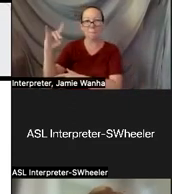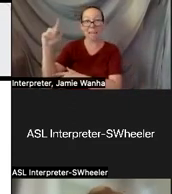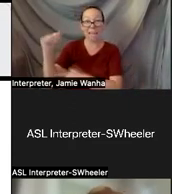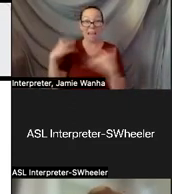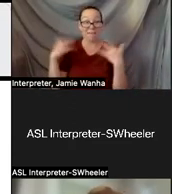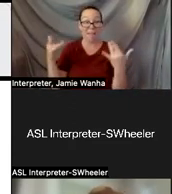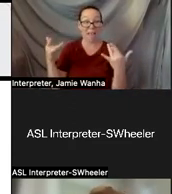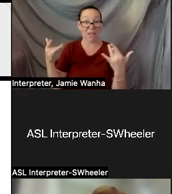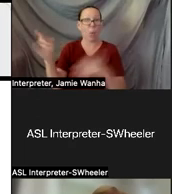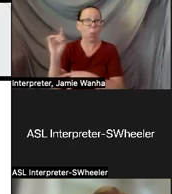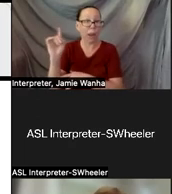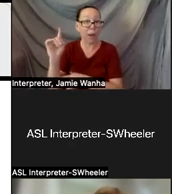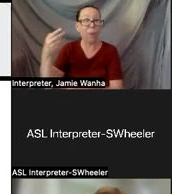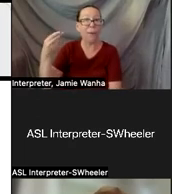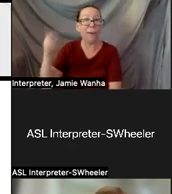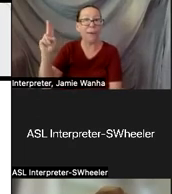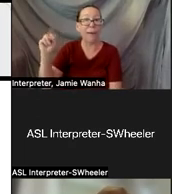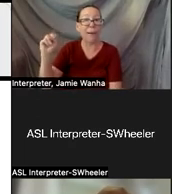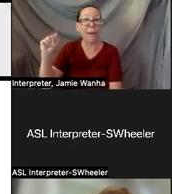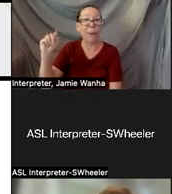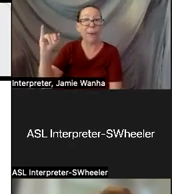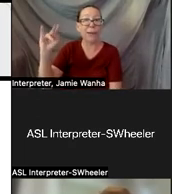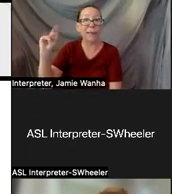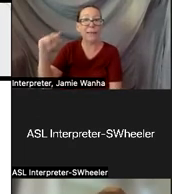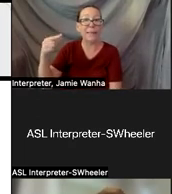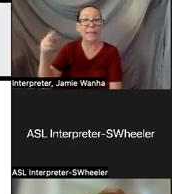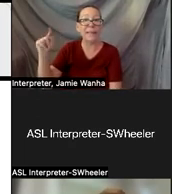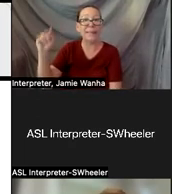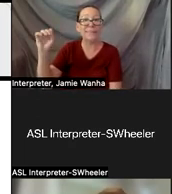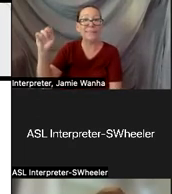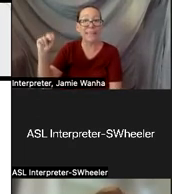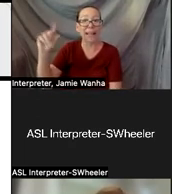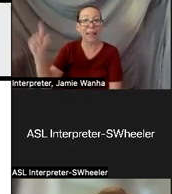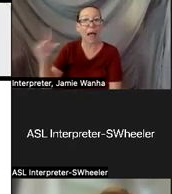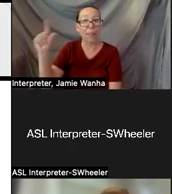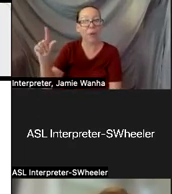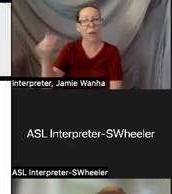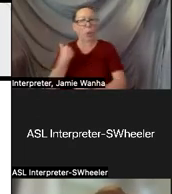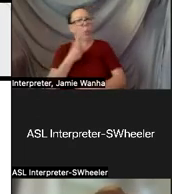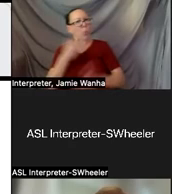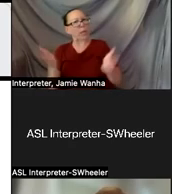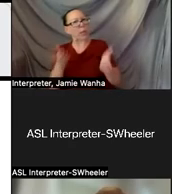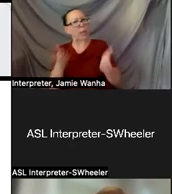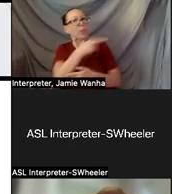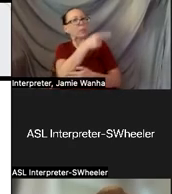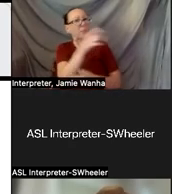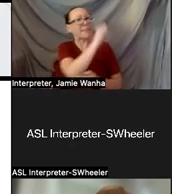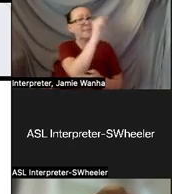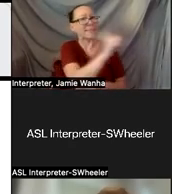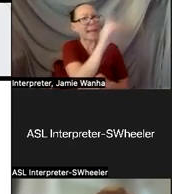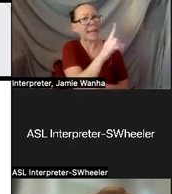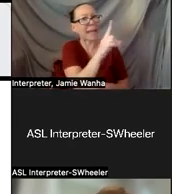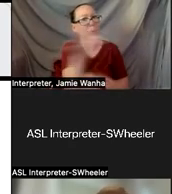encourage this type of event down in San Diego as well. So we want to work with you with through our Meteor Bureau, through our shakeout coordinators,